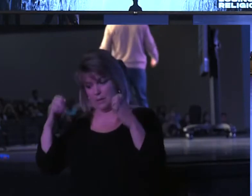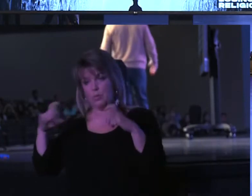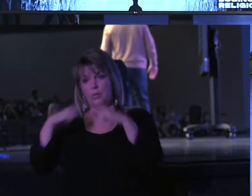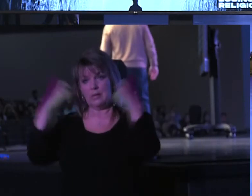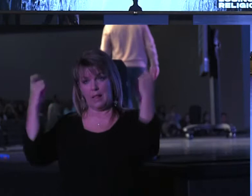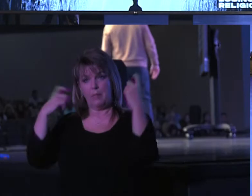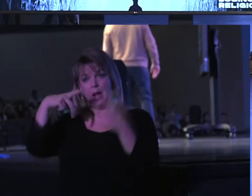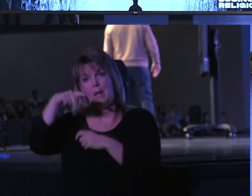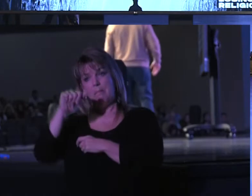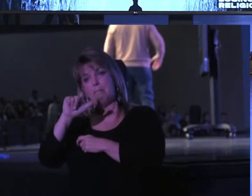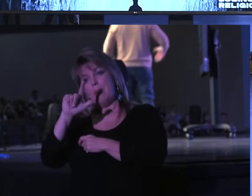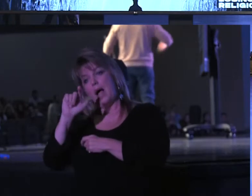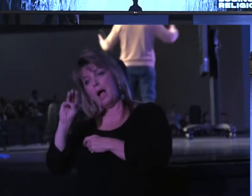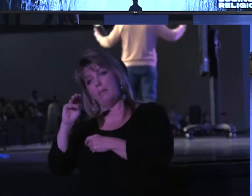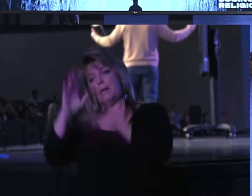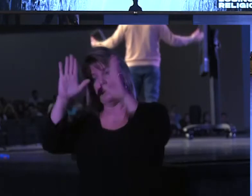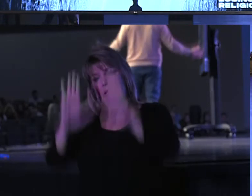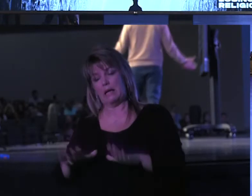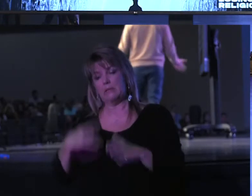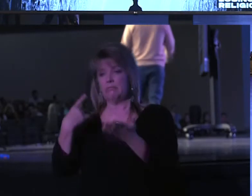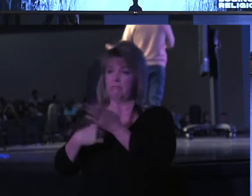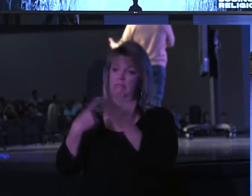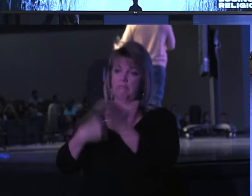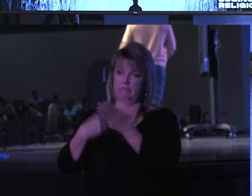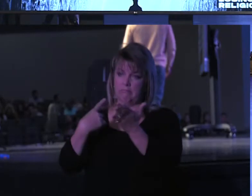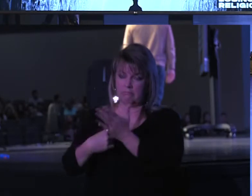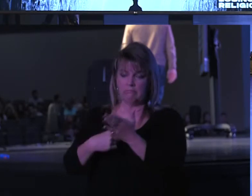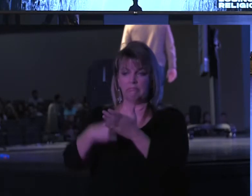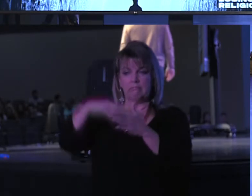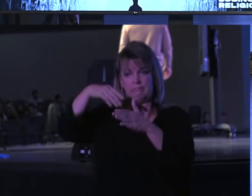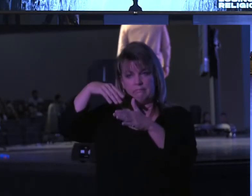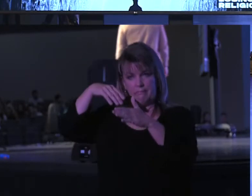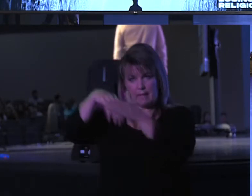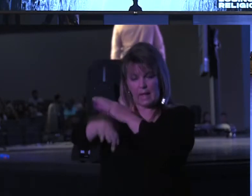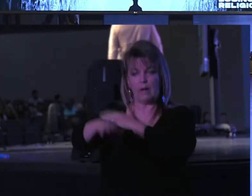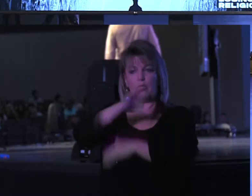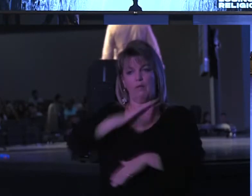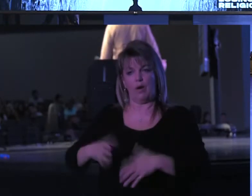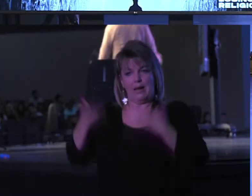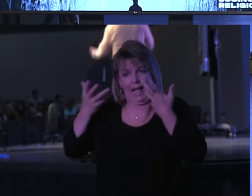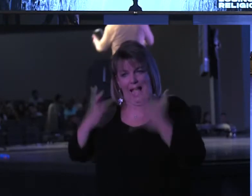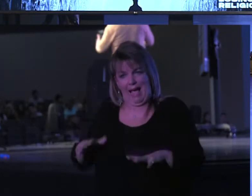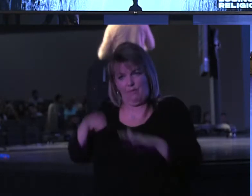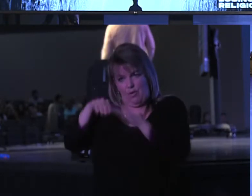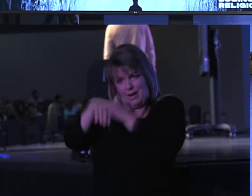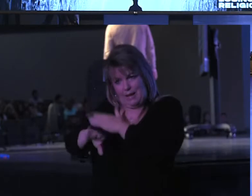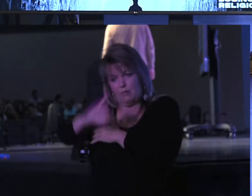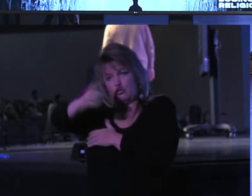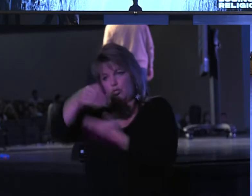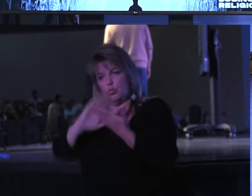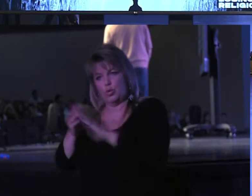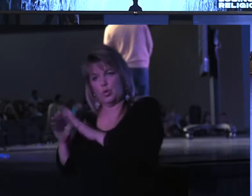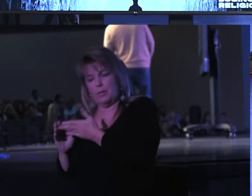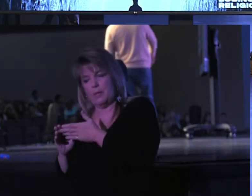Palm Sunday, where we talk about the triumphal entry of Christ. Right after he enters into Jerusalem, he goes up on the hillside,